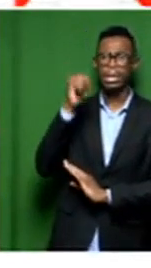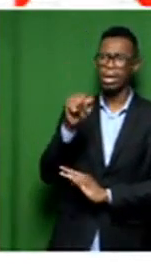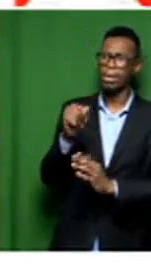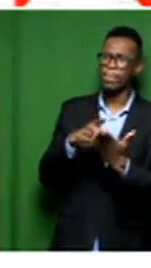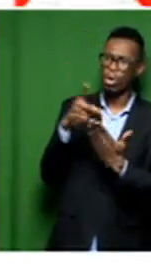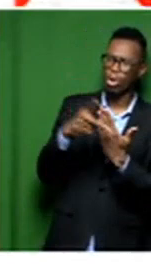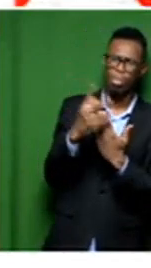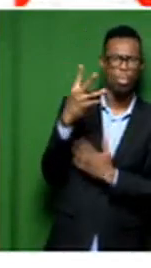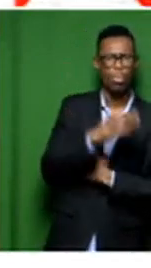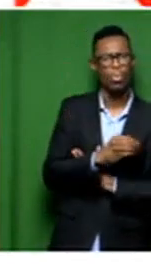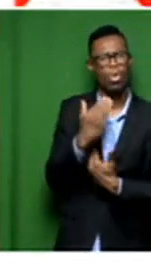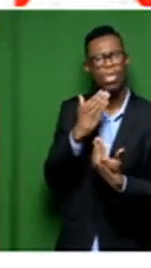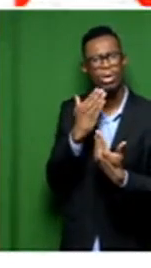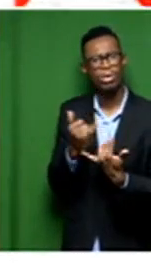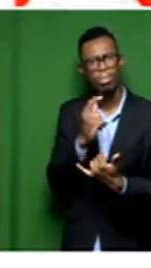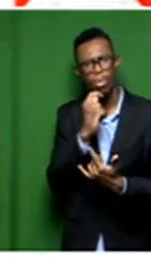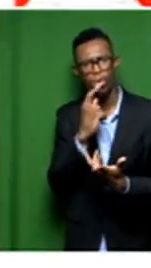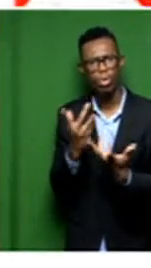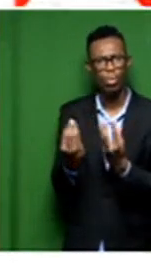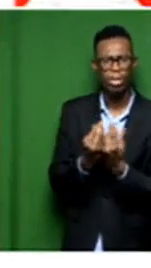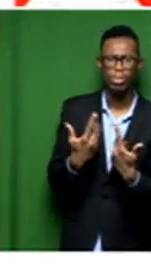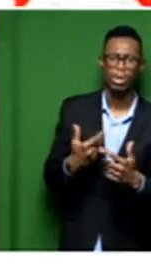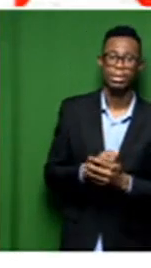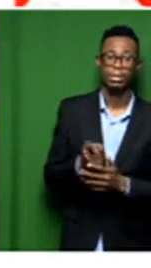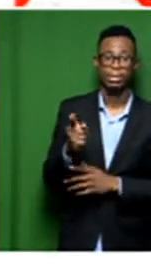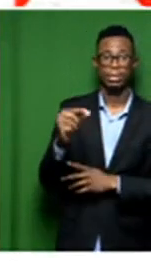for talking to us. Gretchen